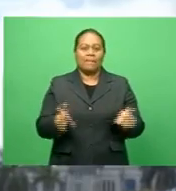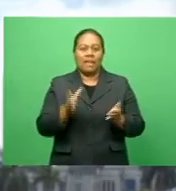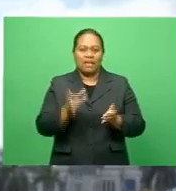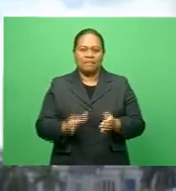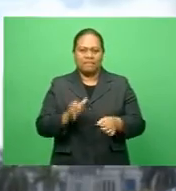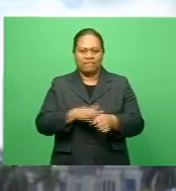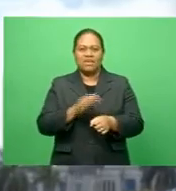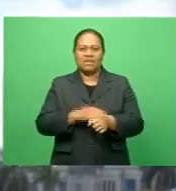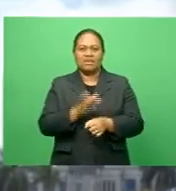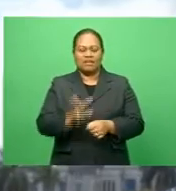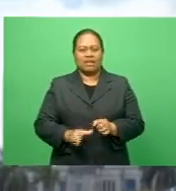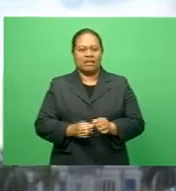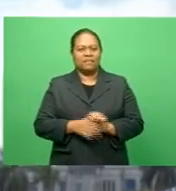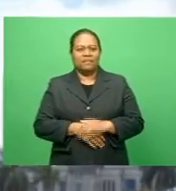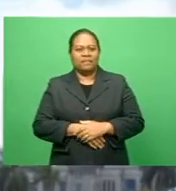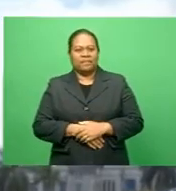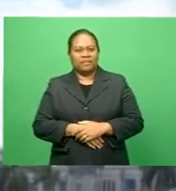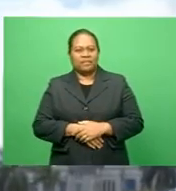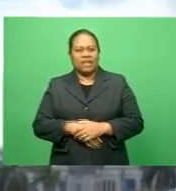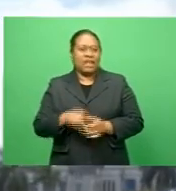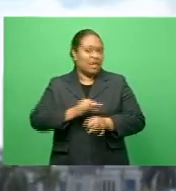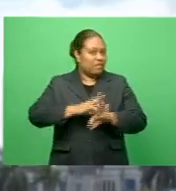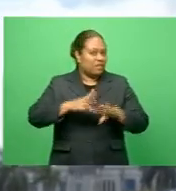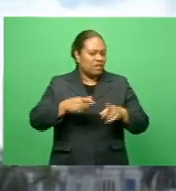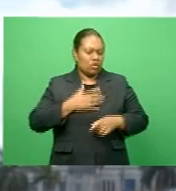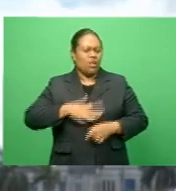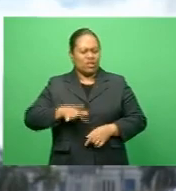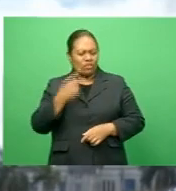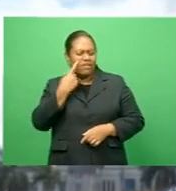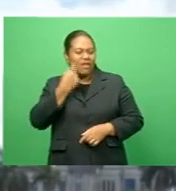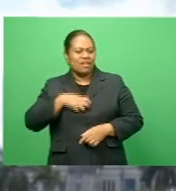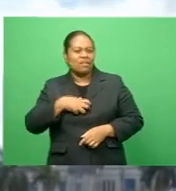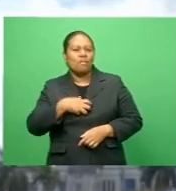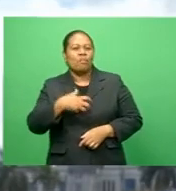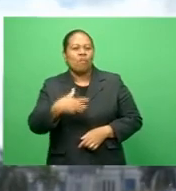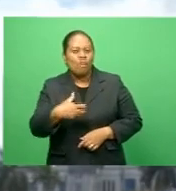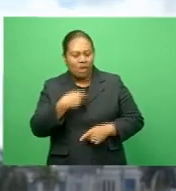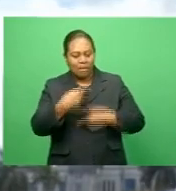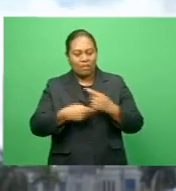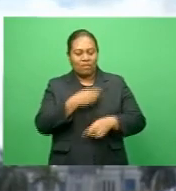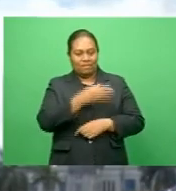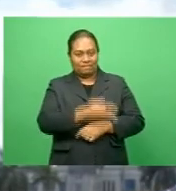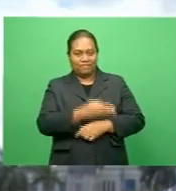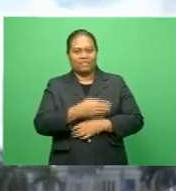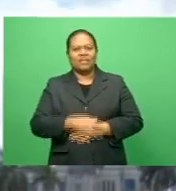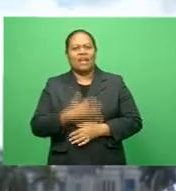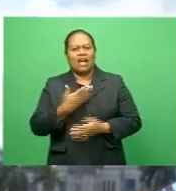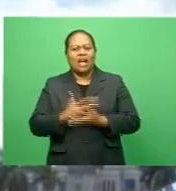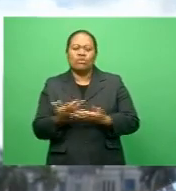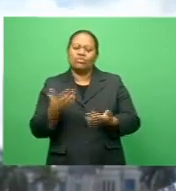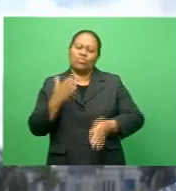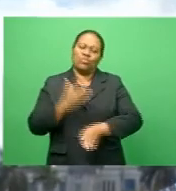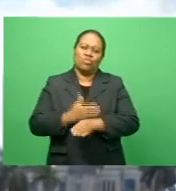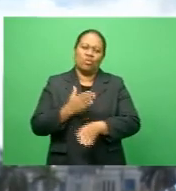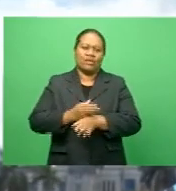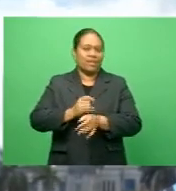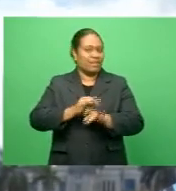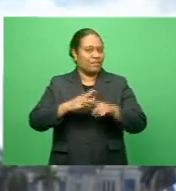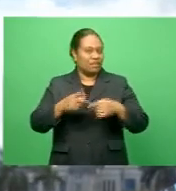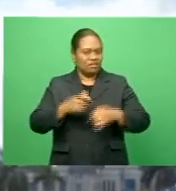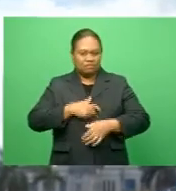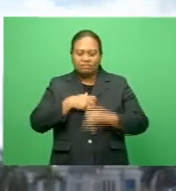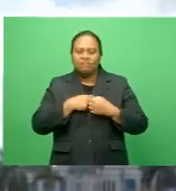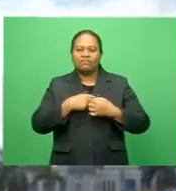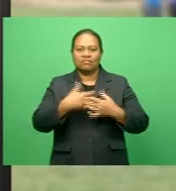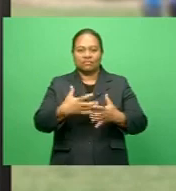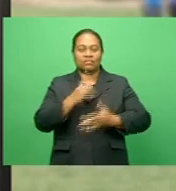he plays the game like that. The thing that I want to find out about Johnny a little bit was, how fit he was and what is his work ethic like around. And I've been very impressed with what